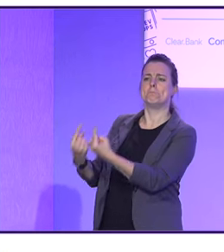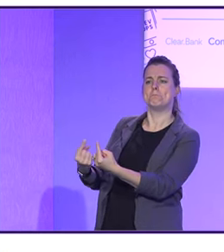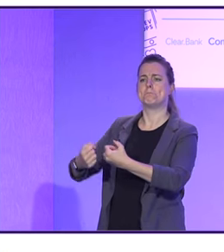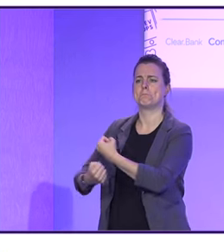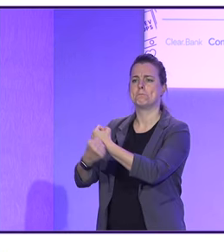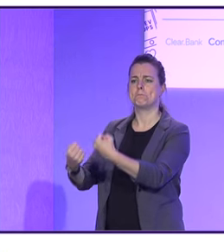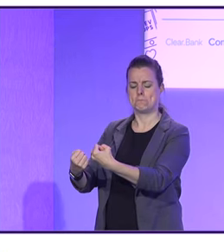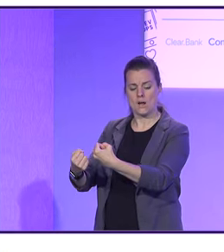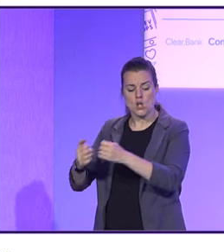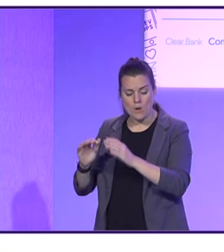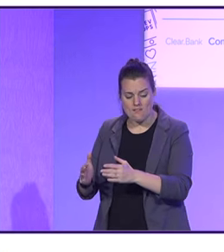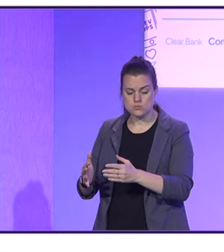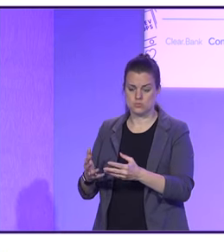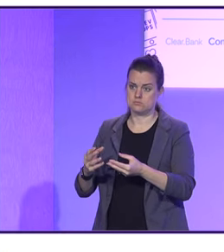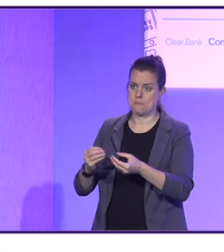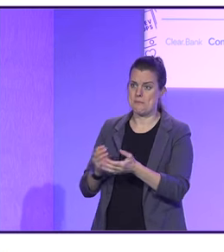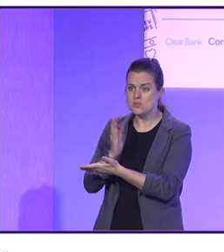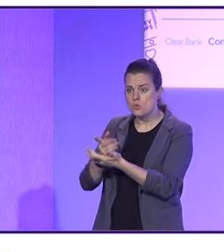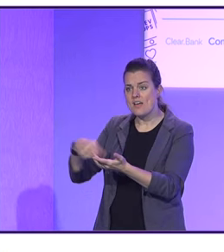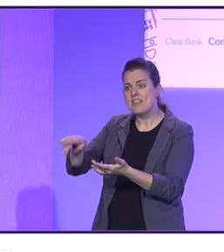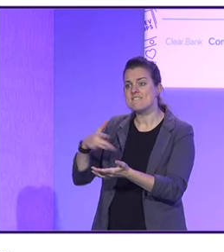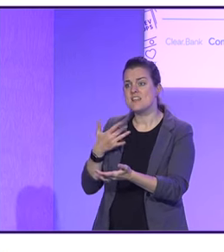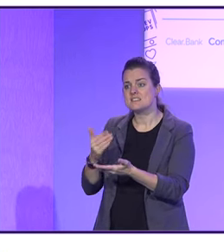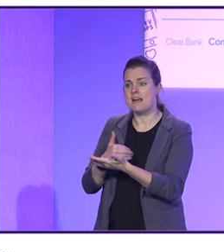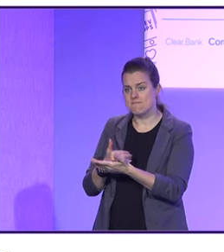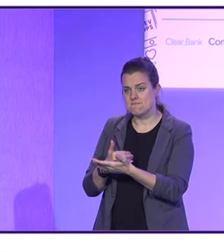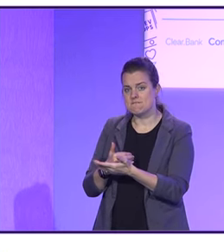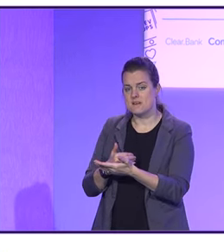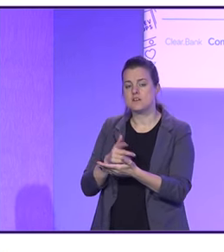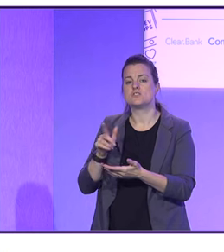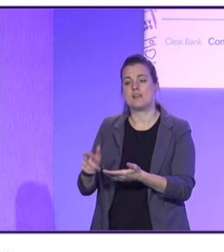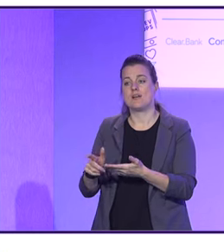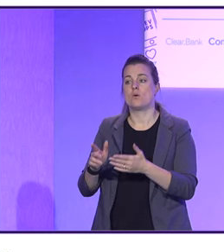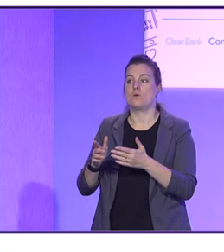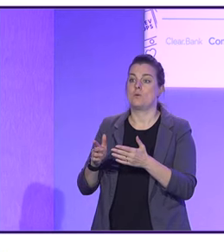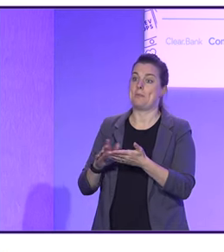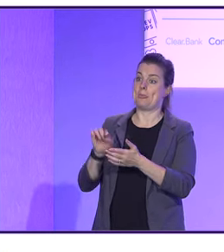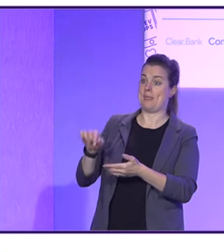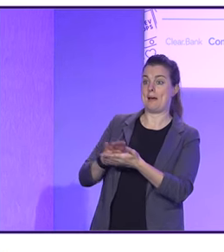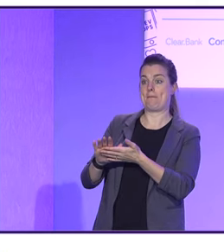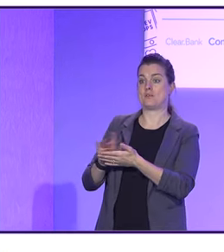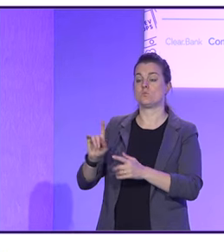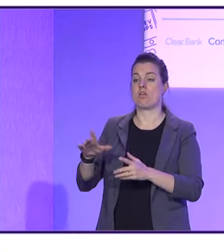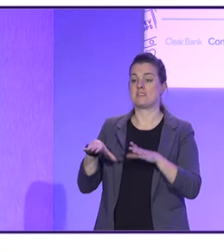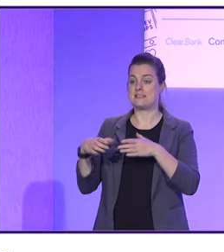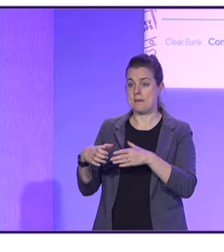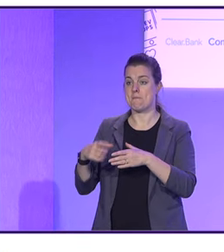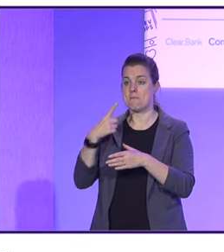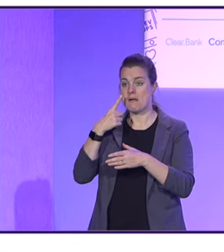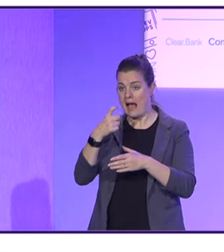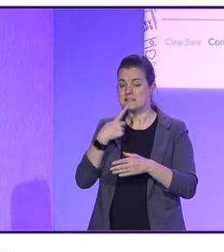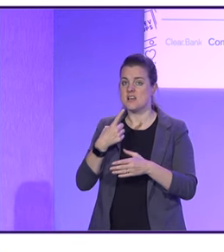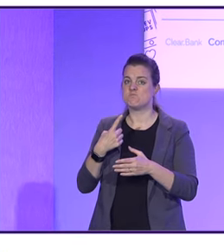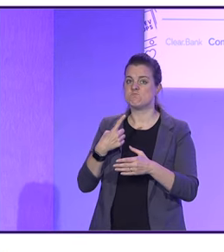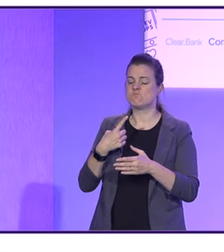team felt like they could say, this thing that we plan to do isn't the right thing to do.